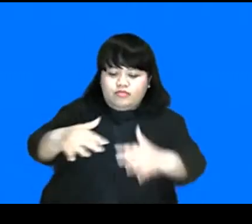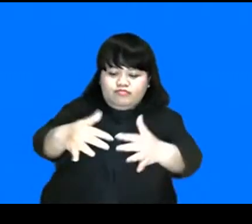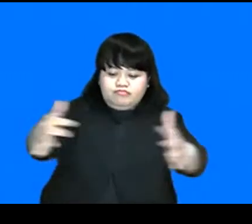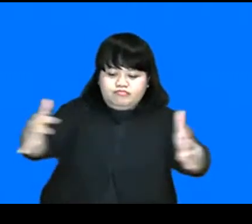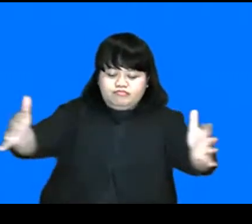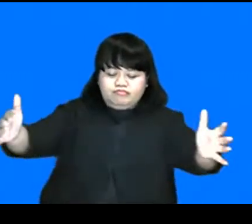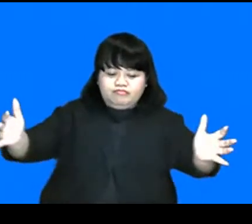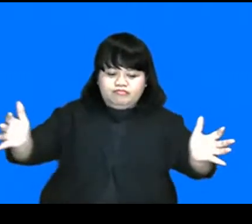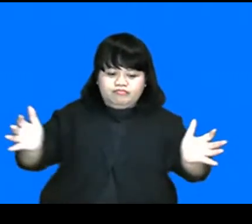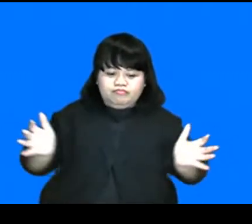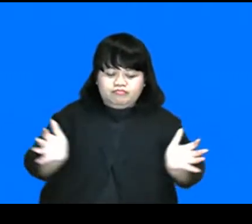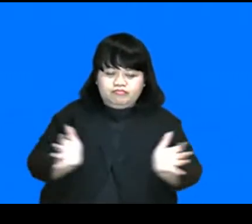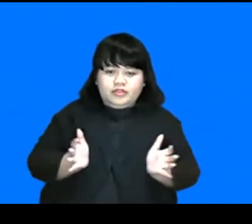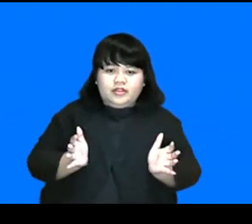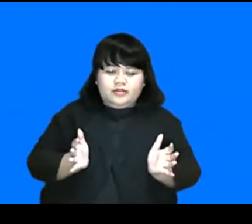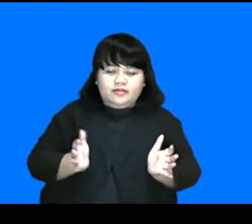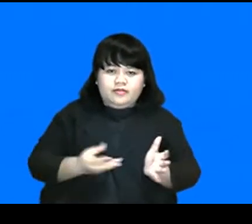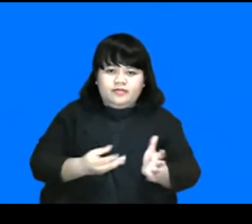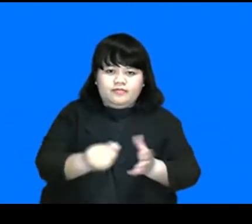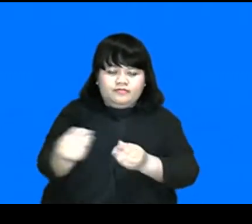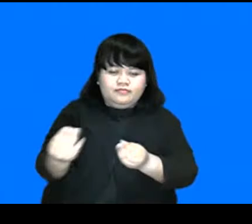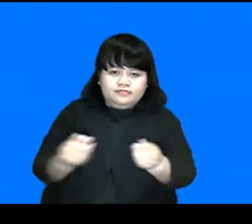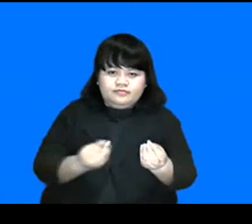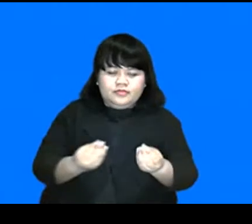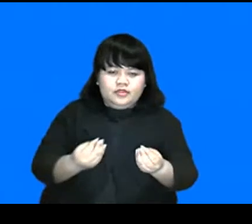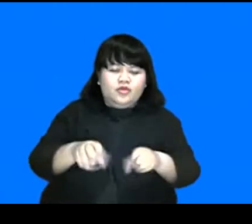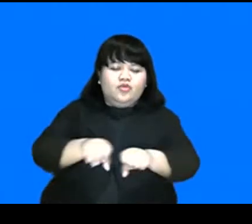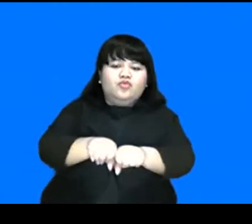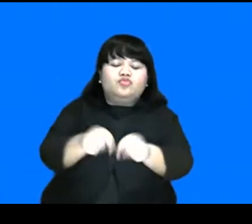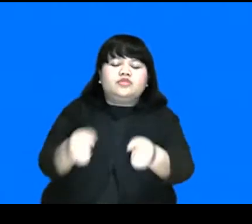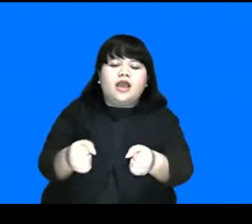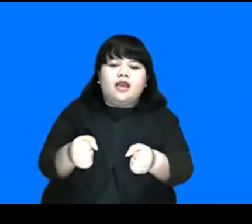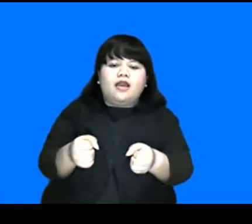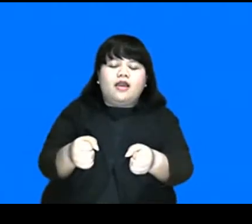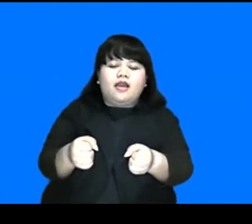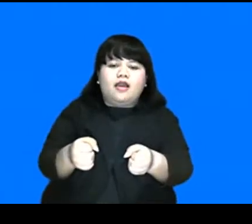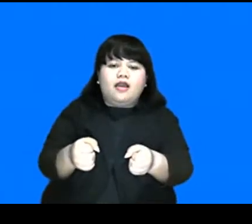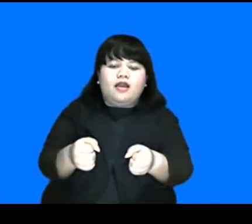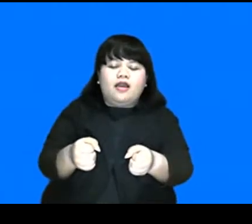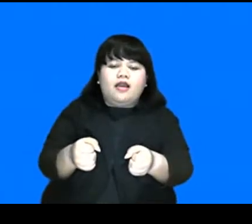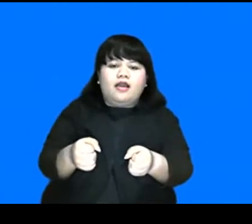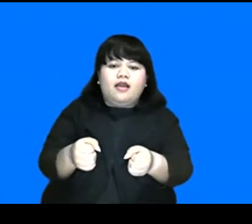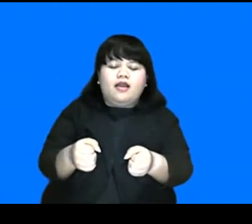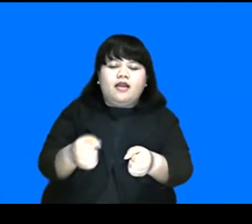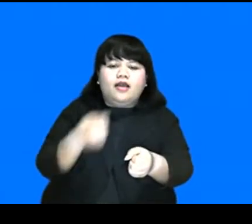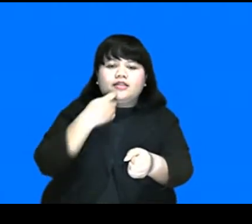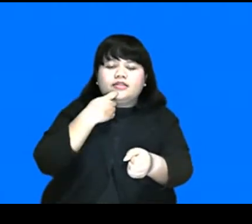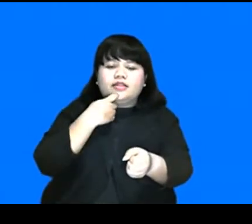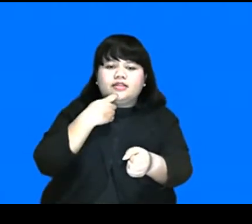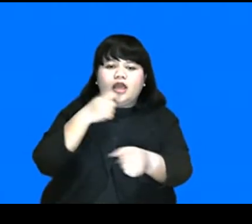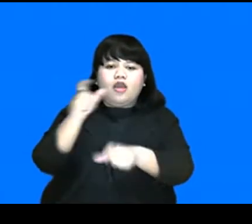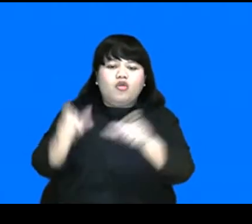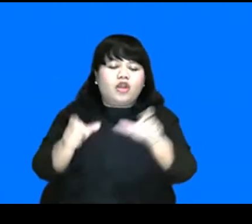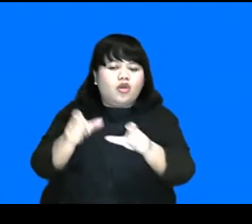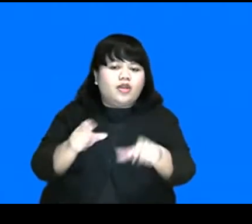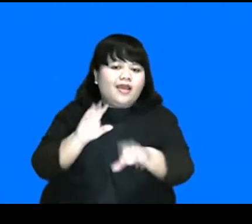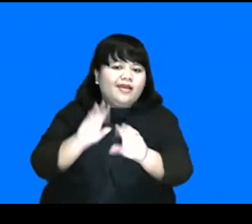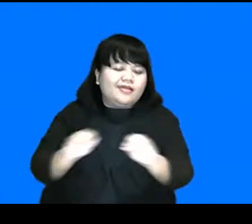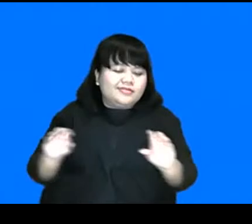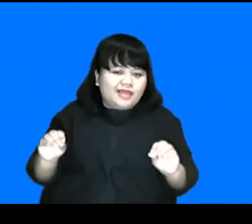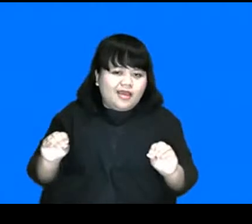that are totally devastated. And women workforce, the labor force, it's estimated